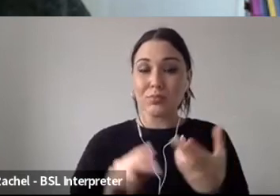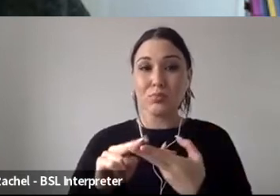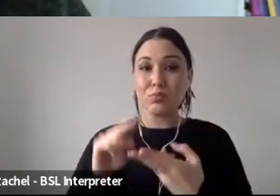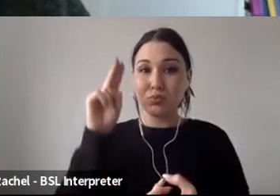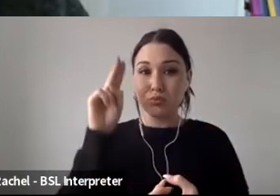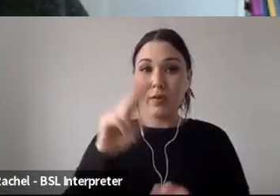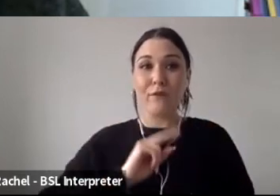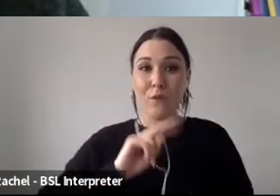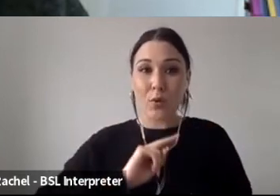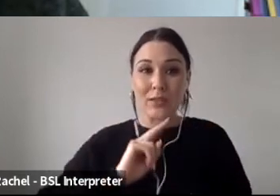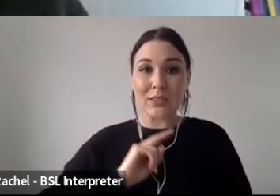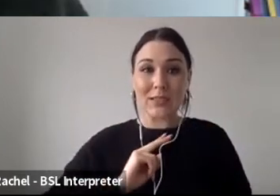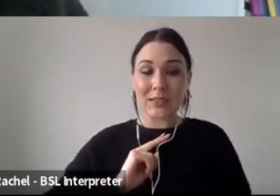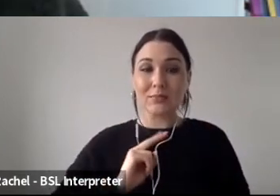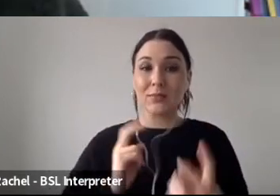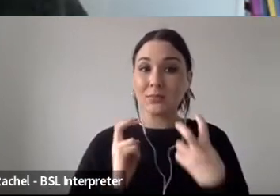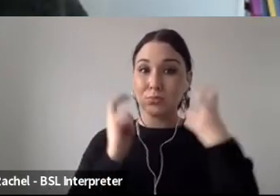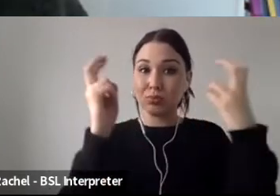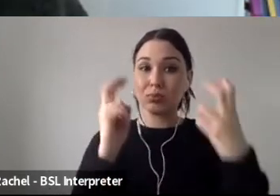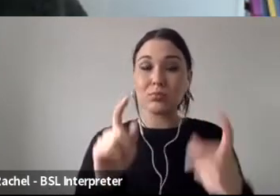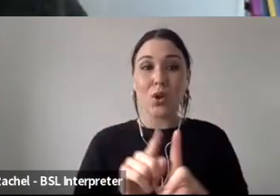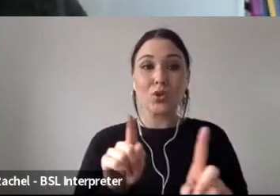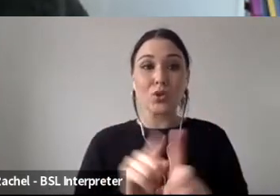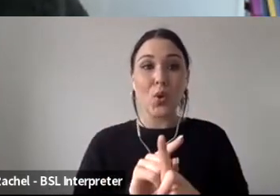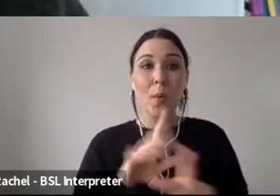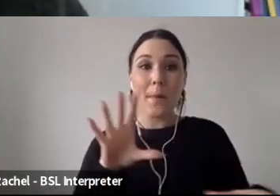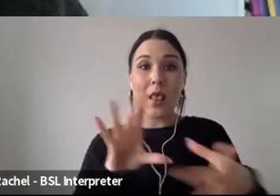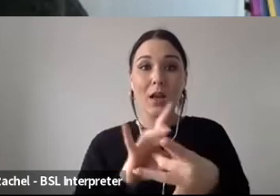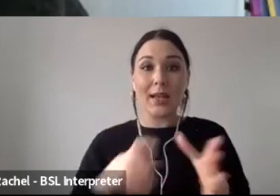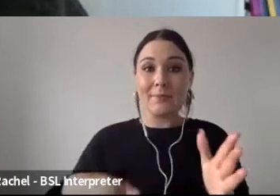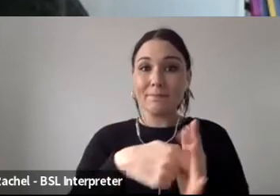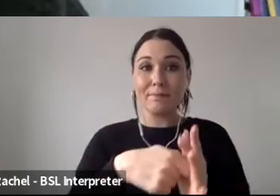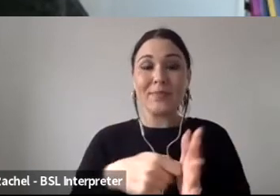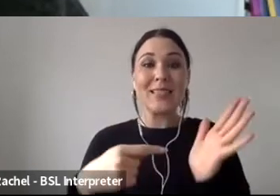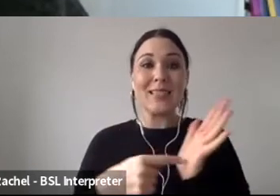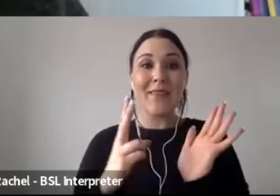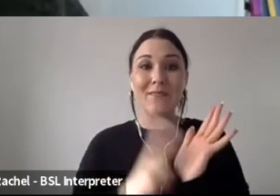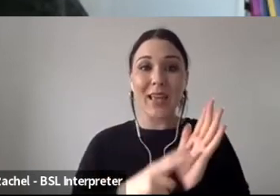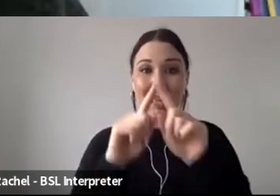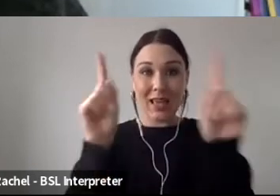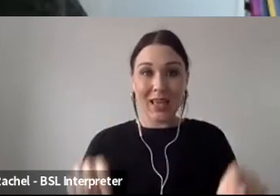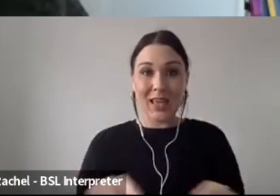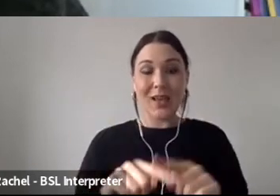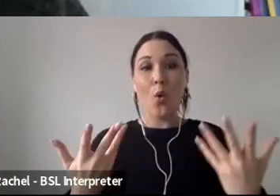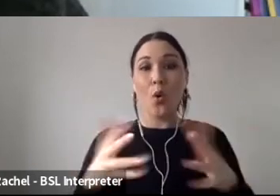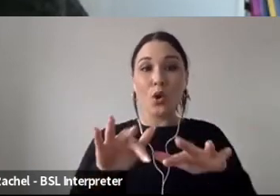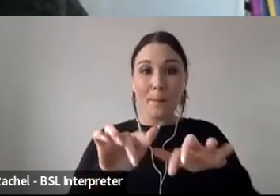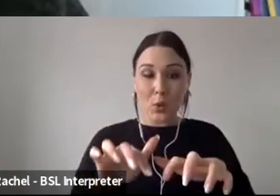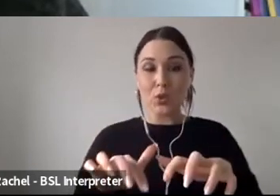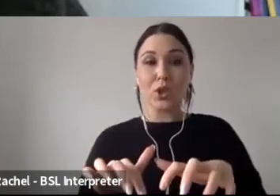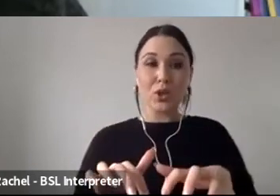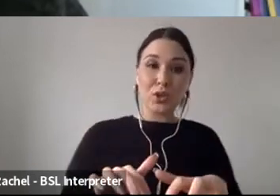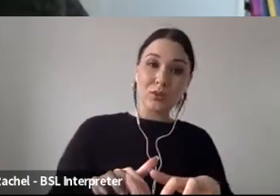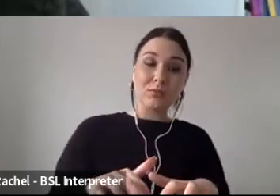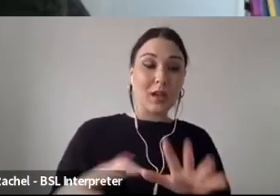it into the headphone socket on my TV or computer. And that, again, feeds directly through to my